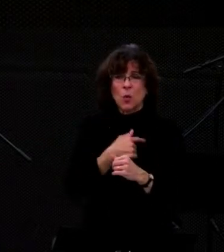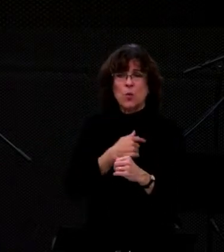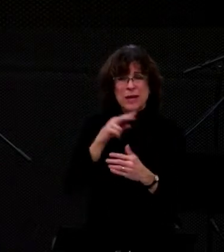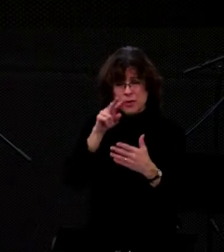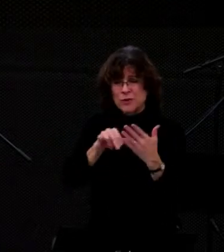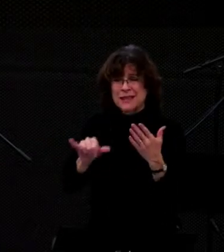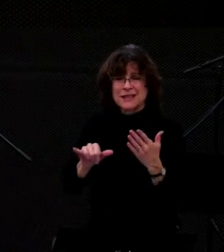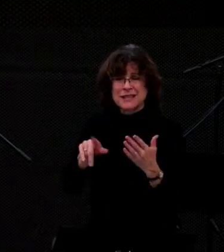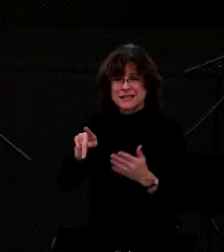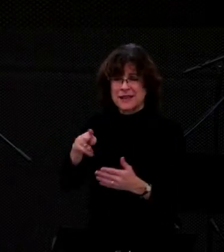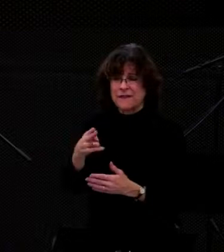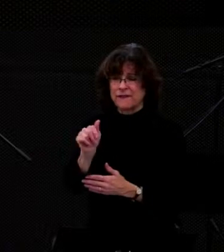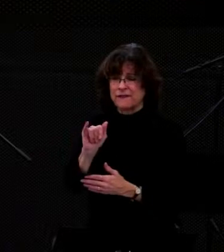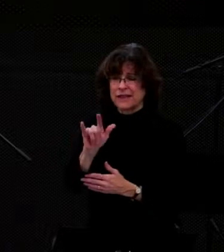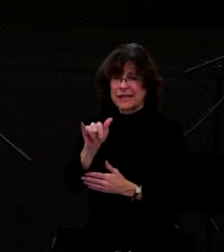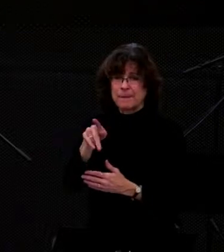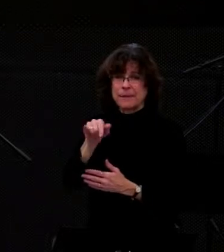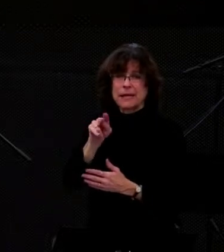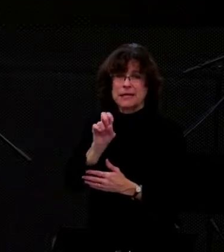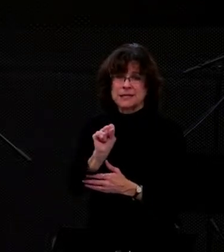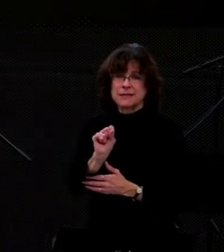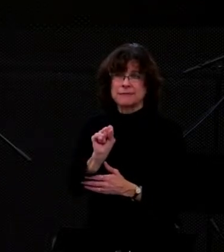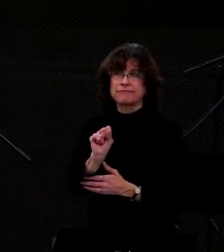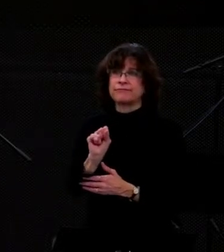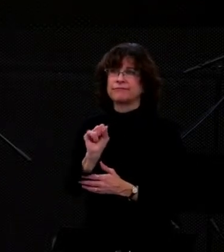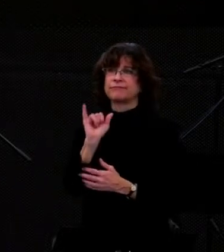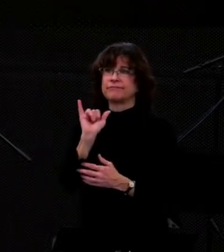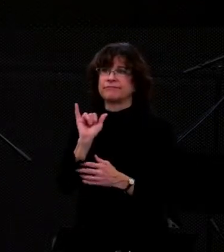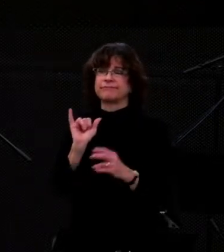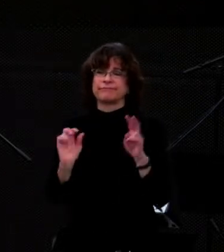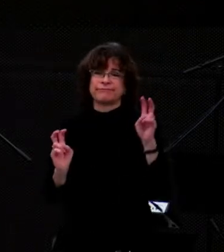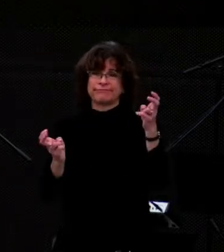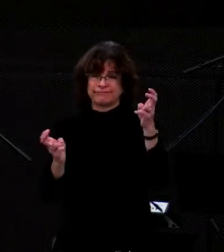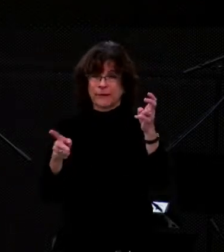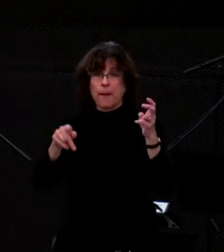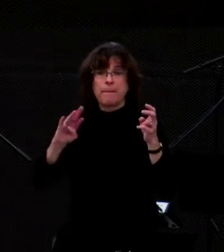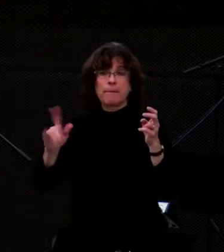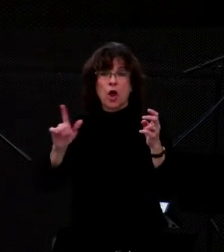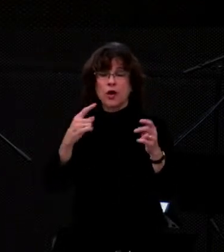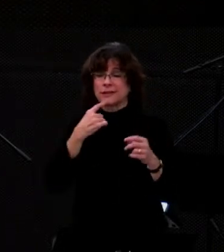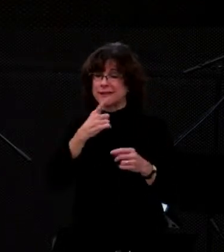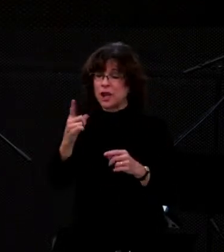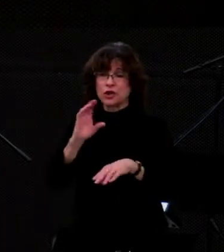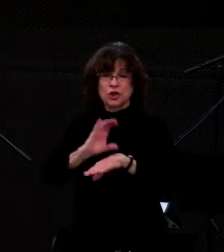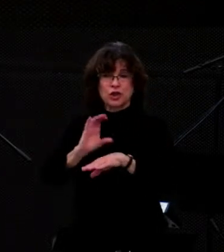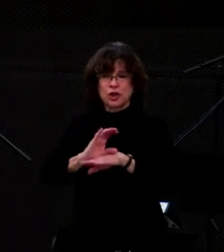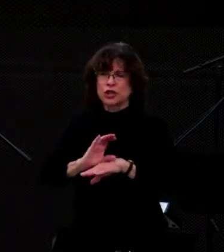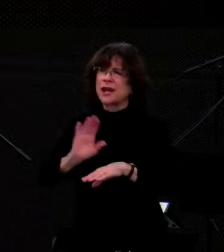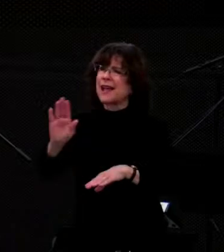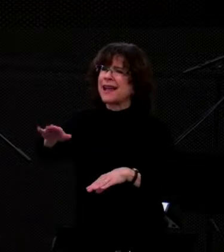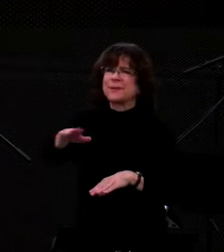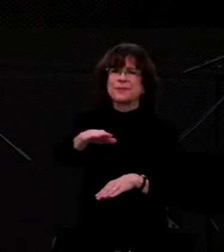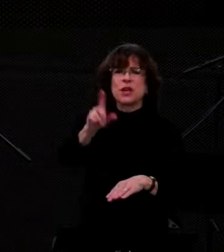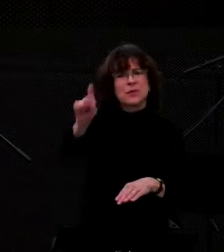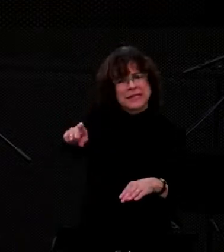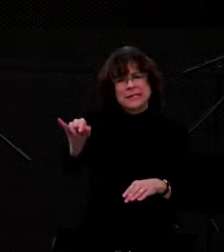to 11, a great hymn of the early church. The Apostle Paul tells the church, you need to be like Jesus and have the same attitude as